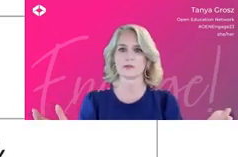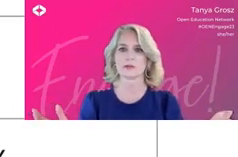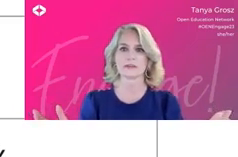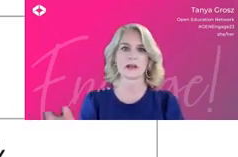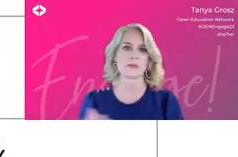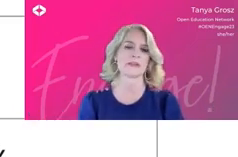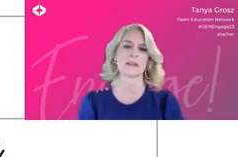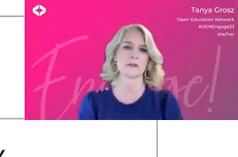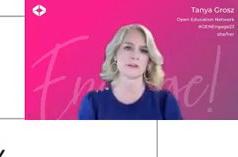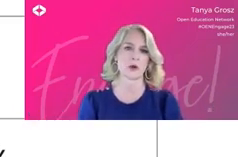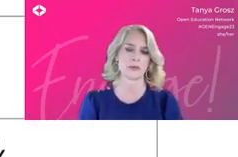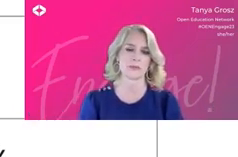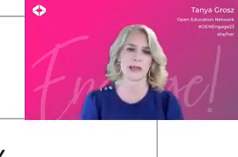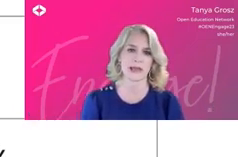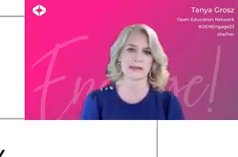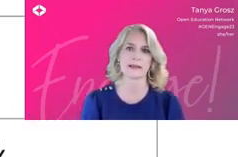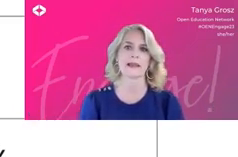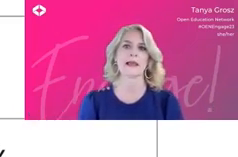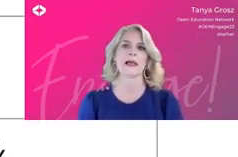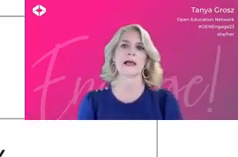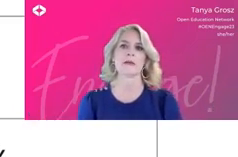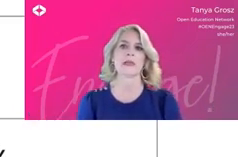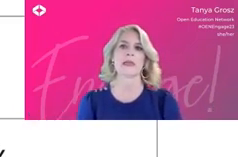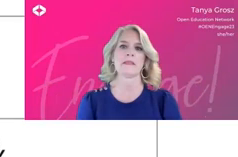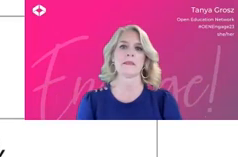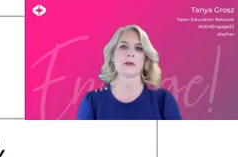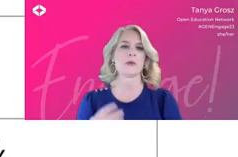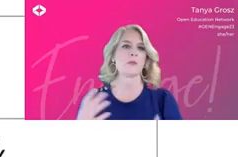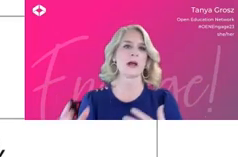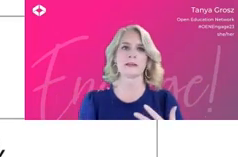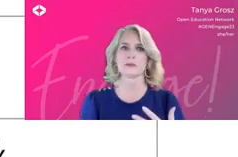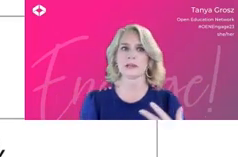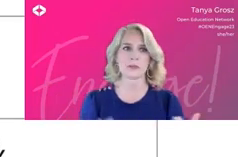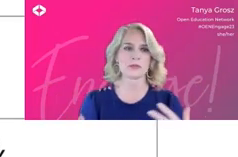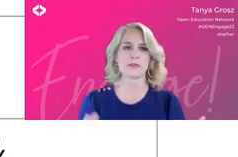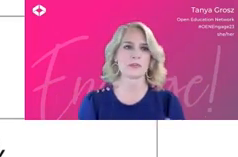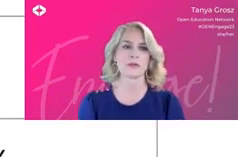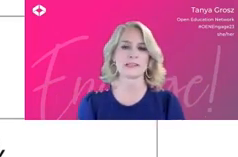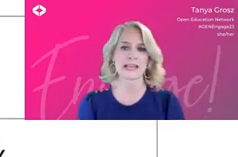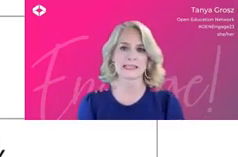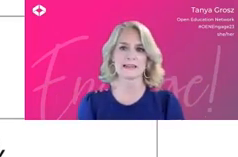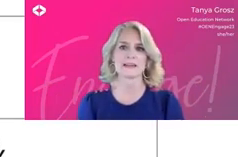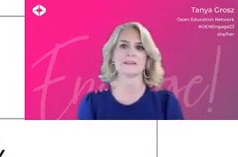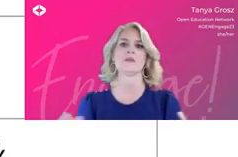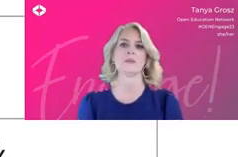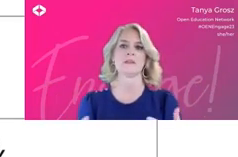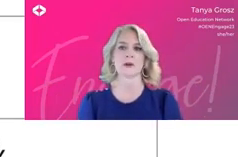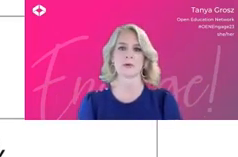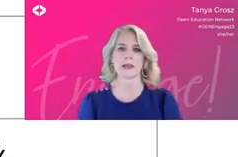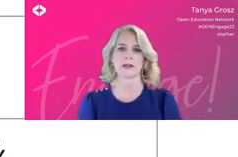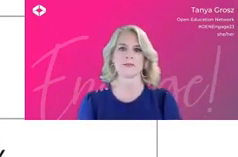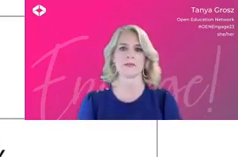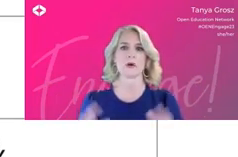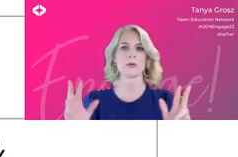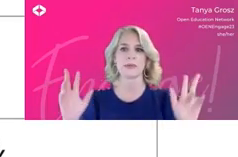showcase of tools commonly used in Open Ped. And, you know, we wanted to enable folks who attended these to build their